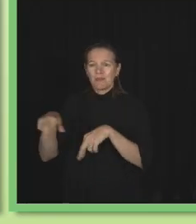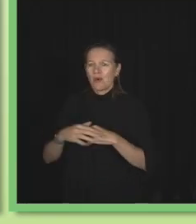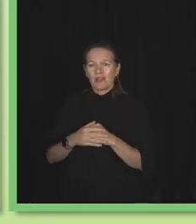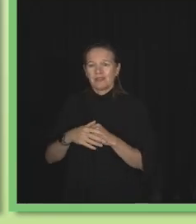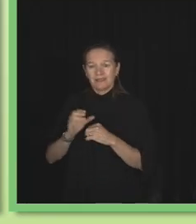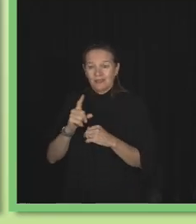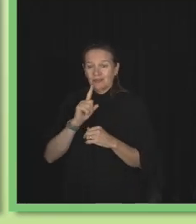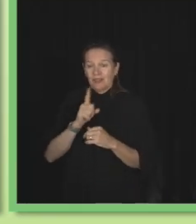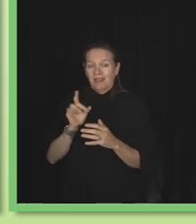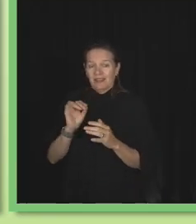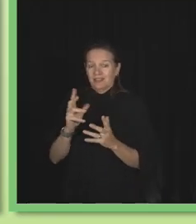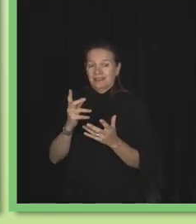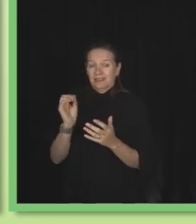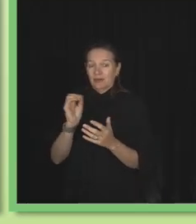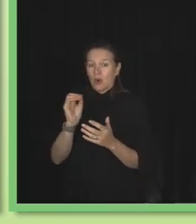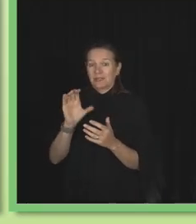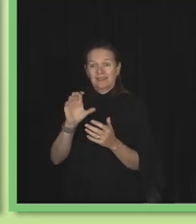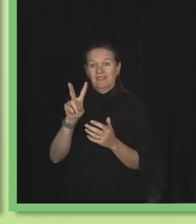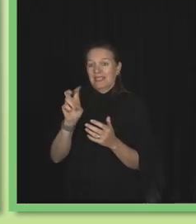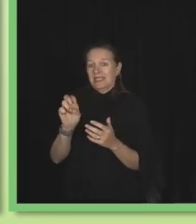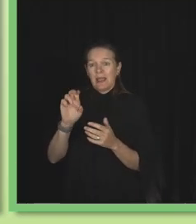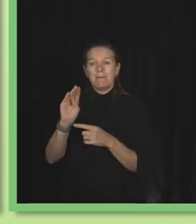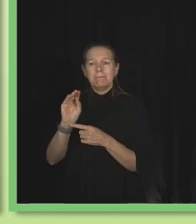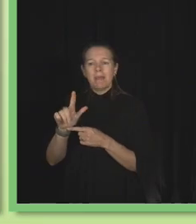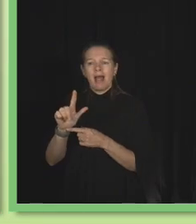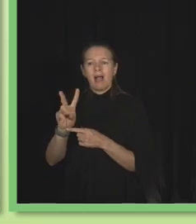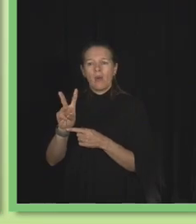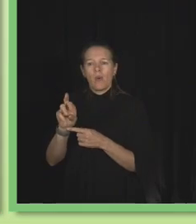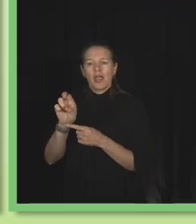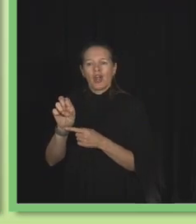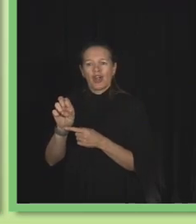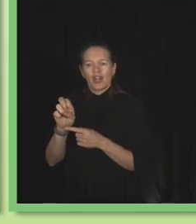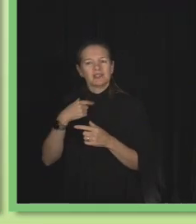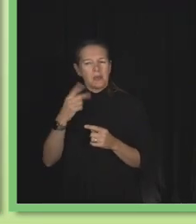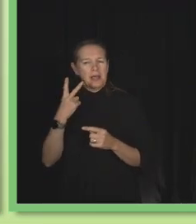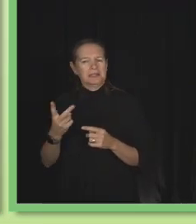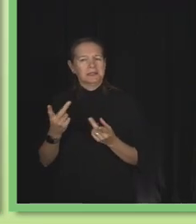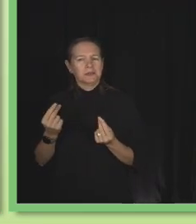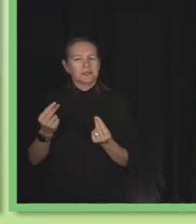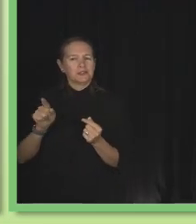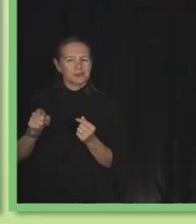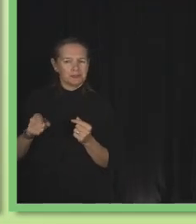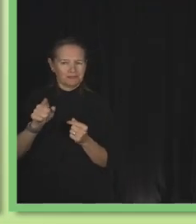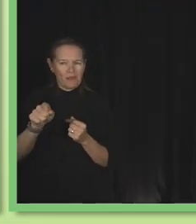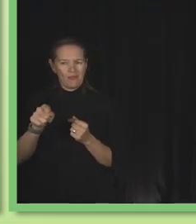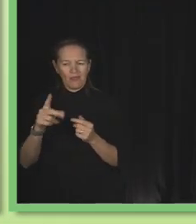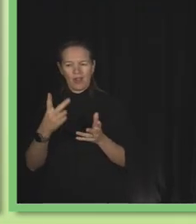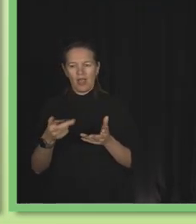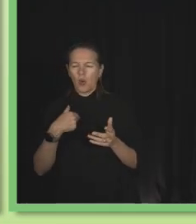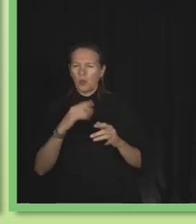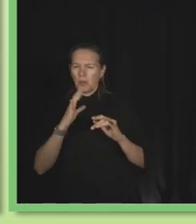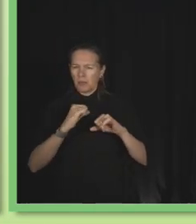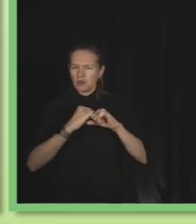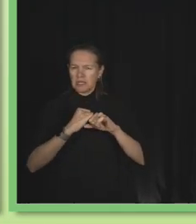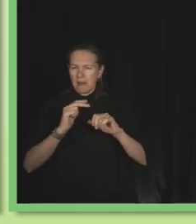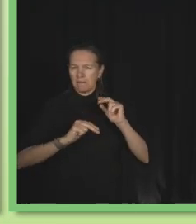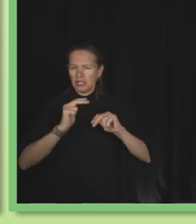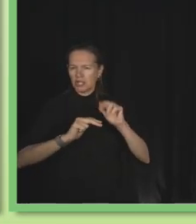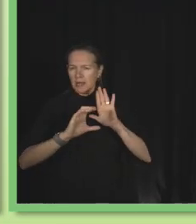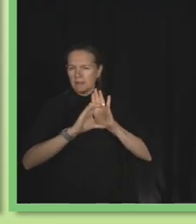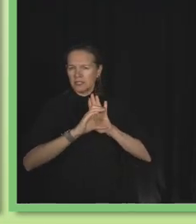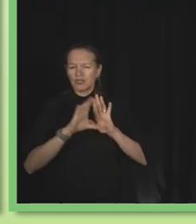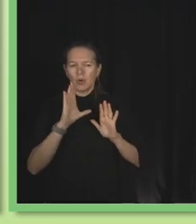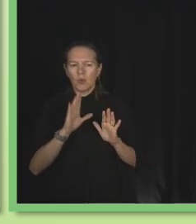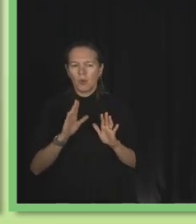malware. Let's see what we can do. All right. Let's protect the builder image by creating a